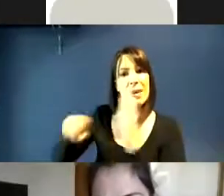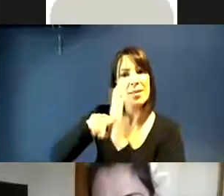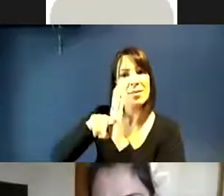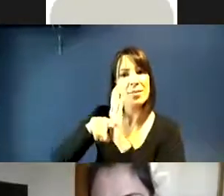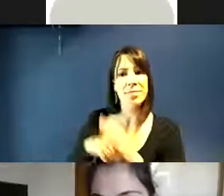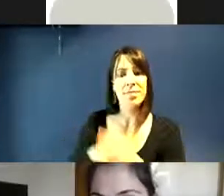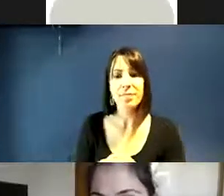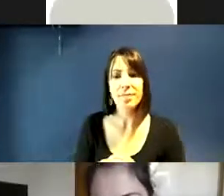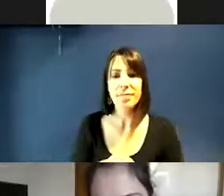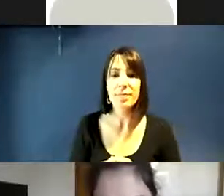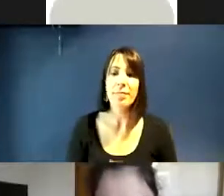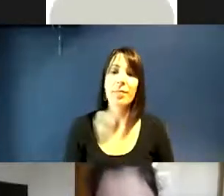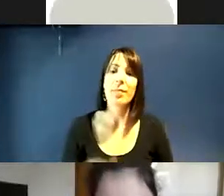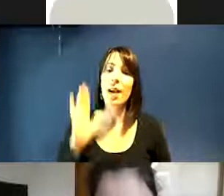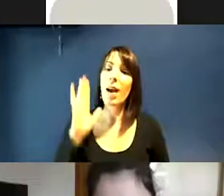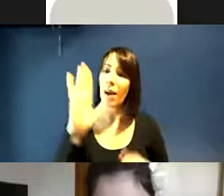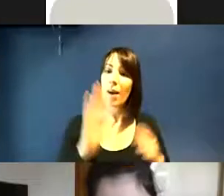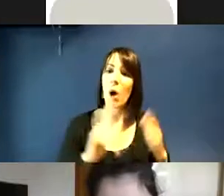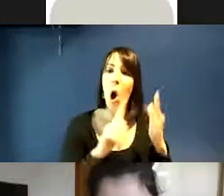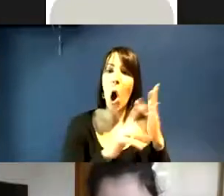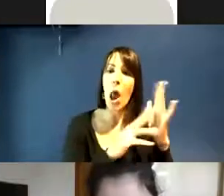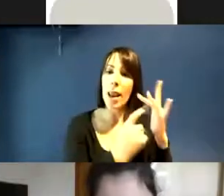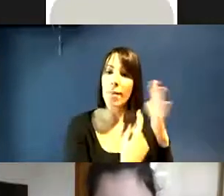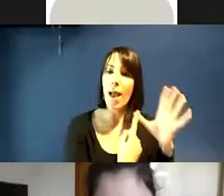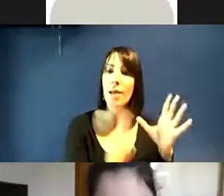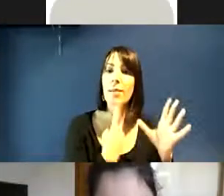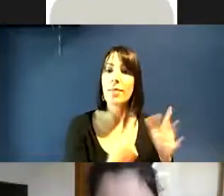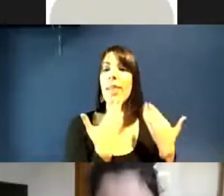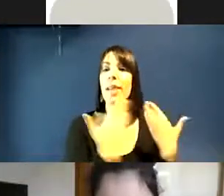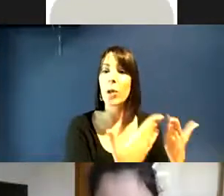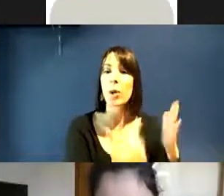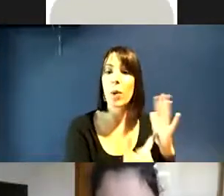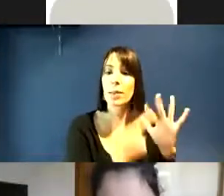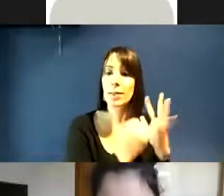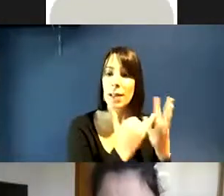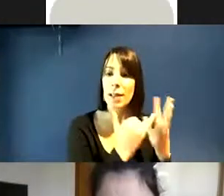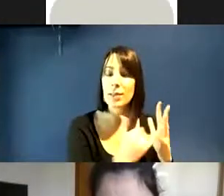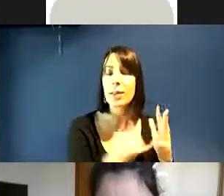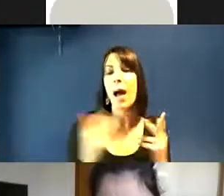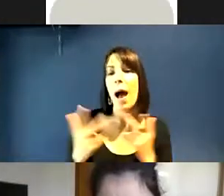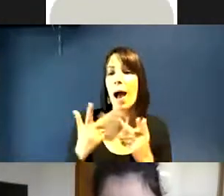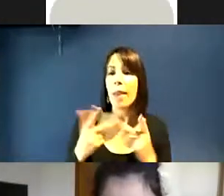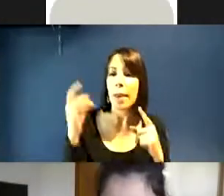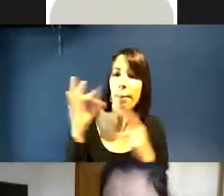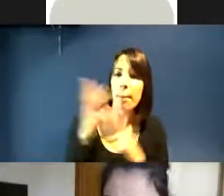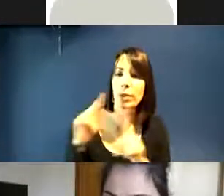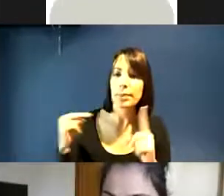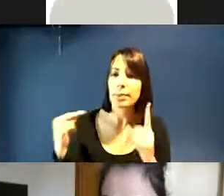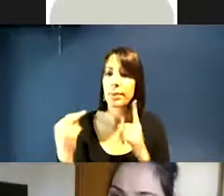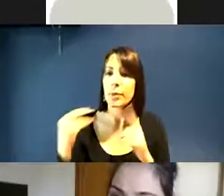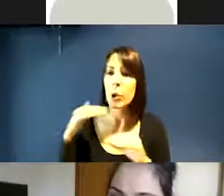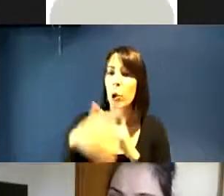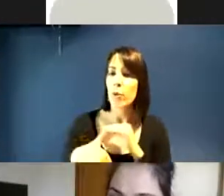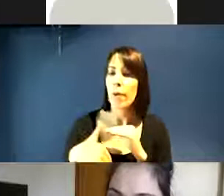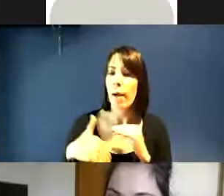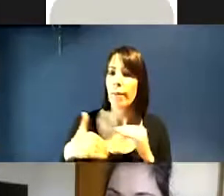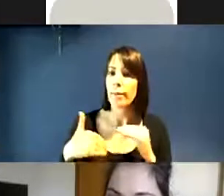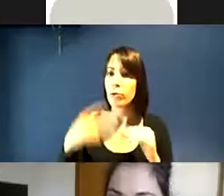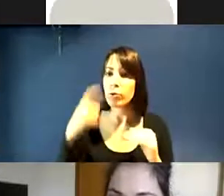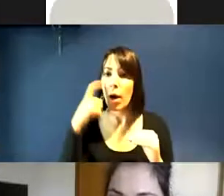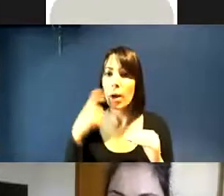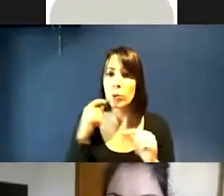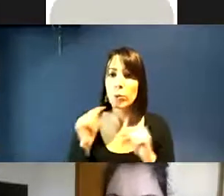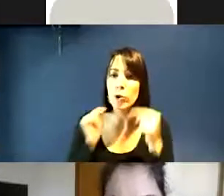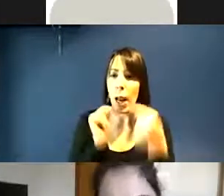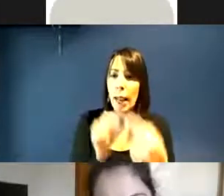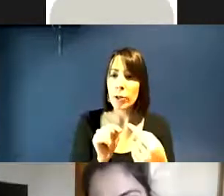Thanks, Tess. So another sort of important aspect of this challenging of condoning that we need to focus on